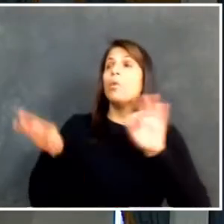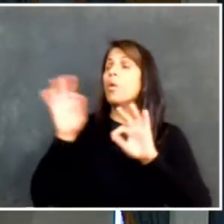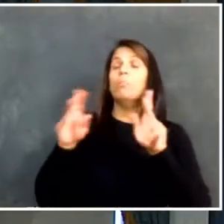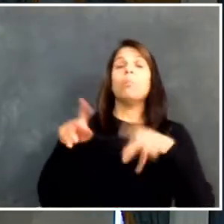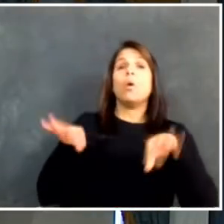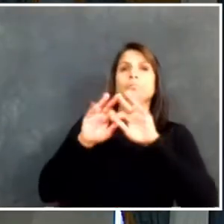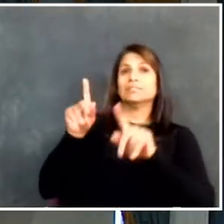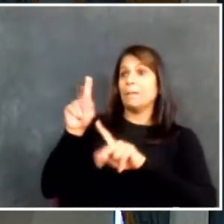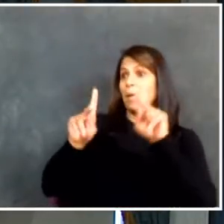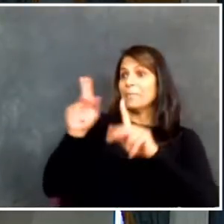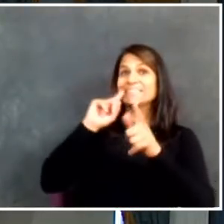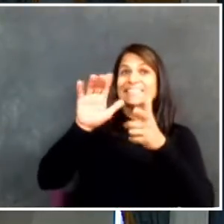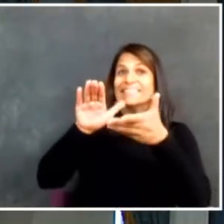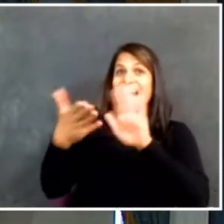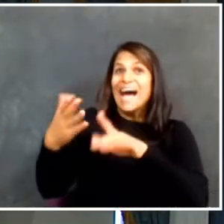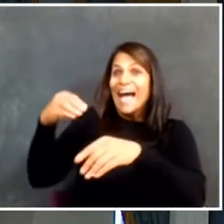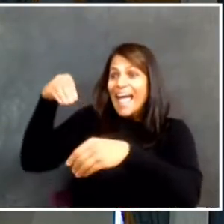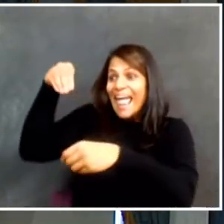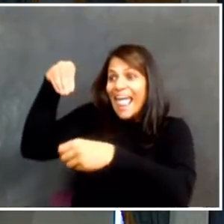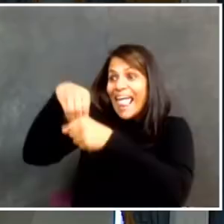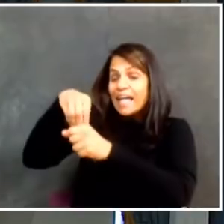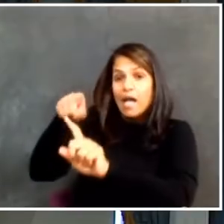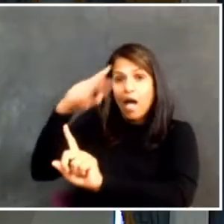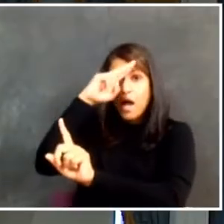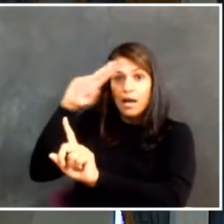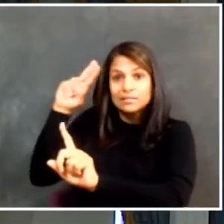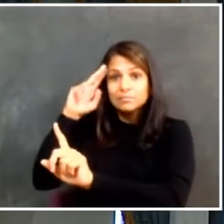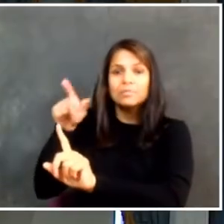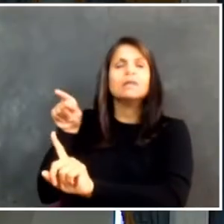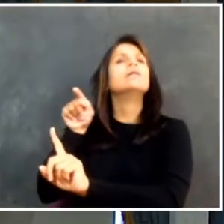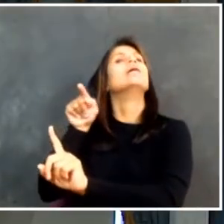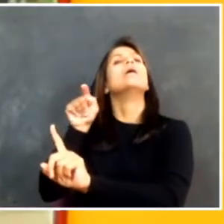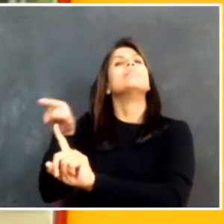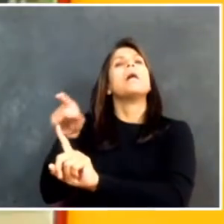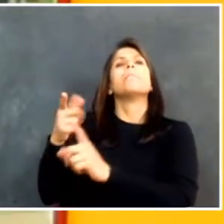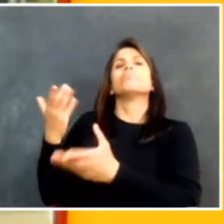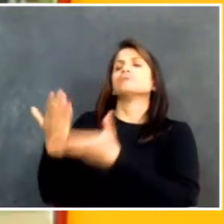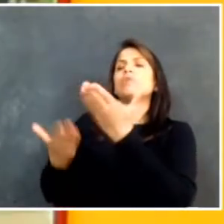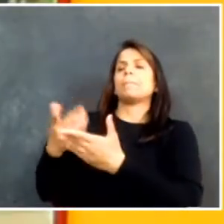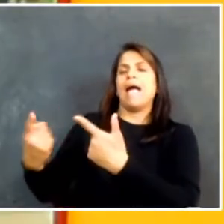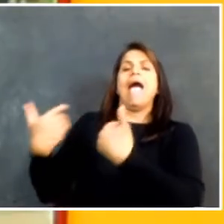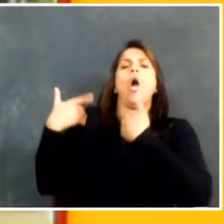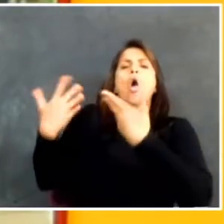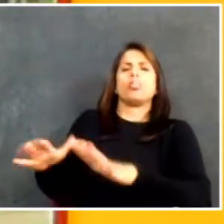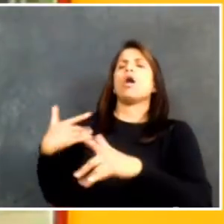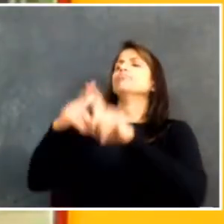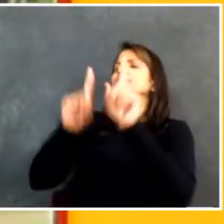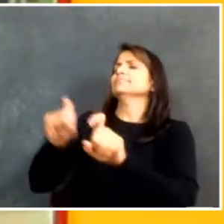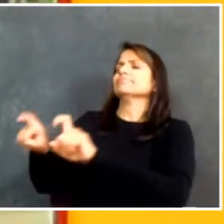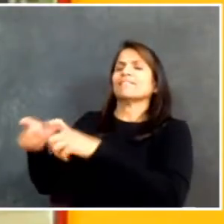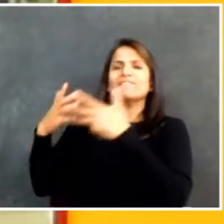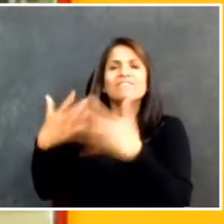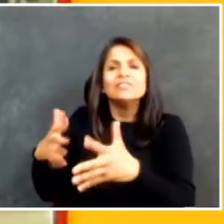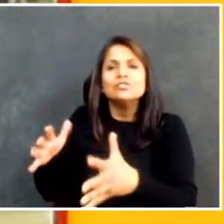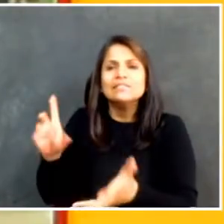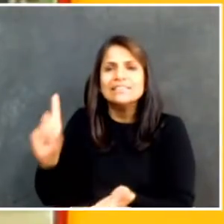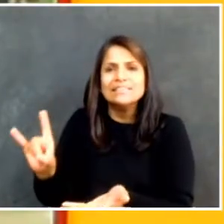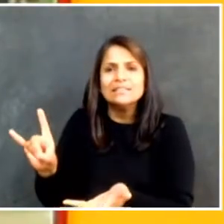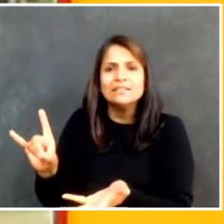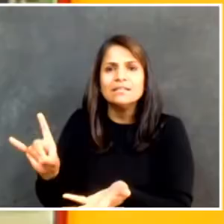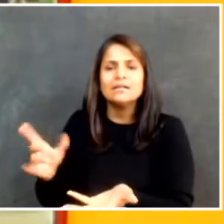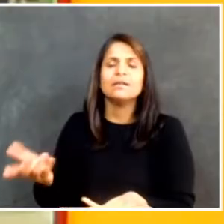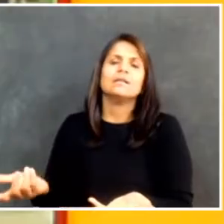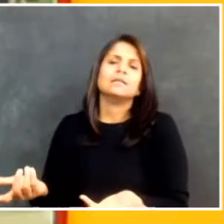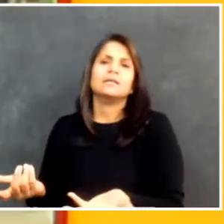thing. Oh, sorry. Sorry, just one thing to add, if that's okay. Yeah, please. Mr. Mayor? Yes. So I would also add that that